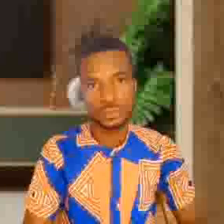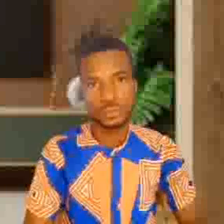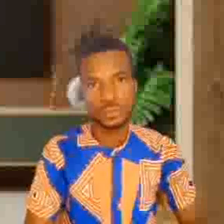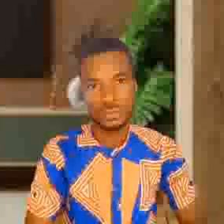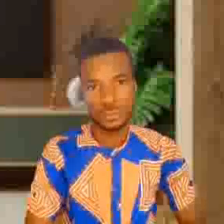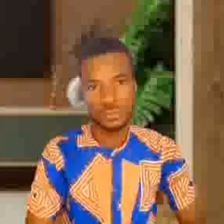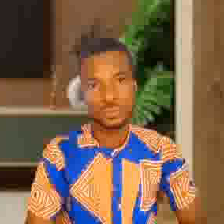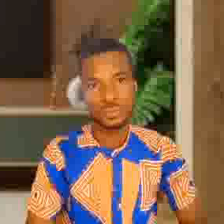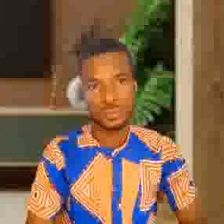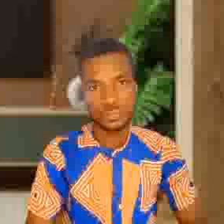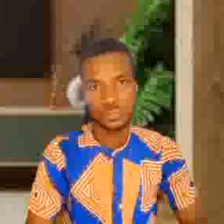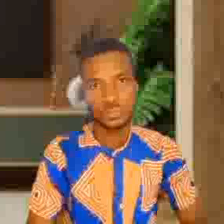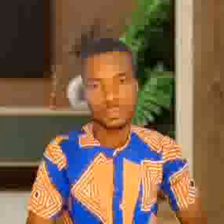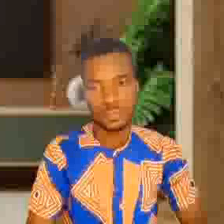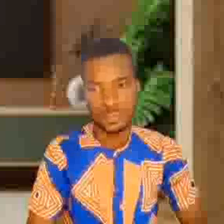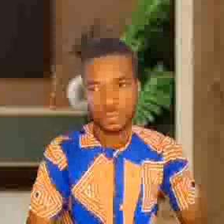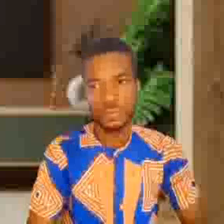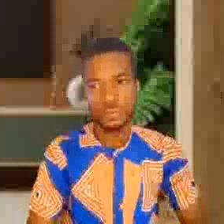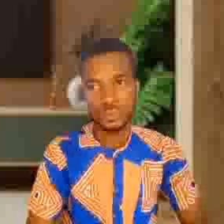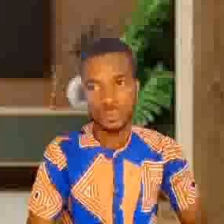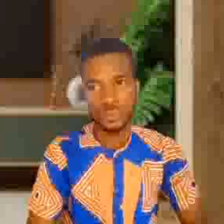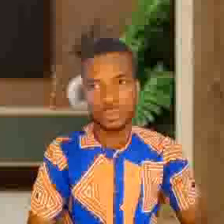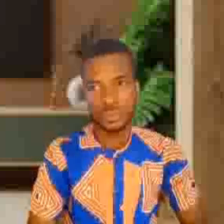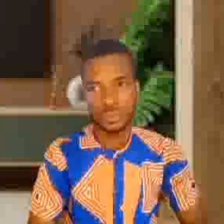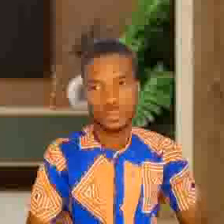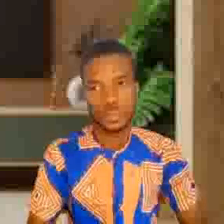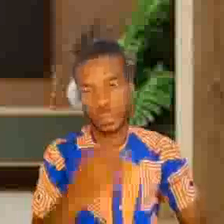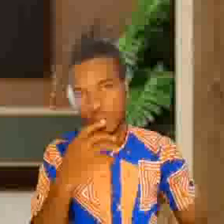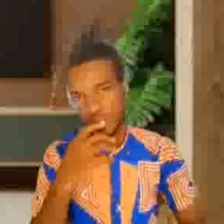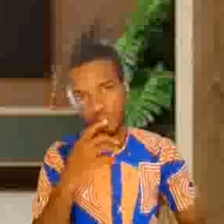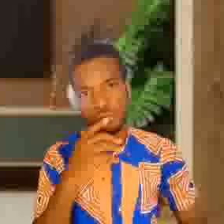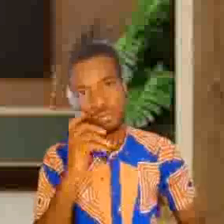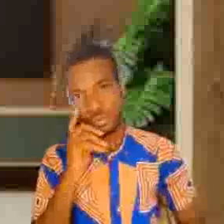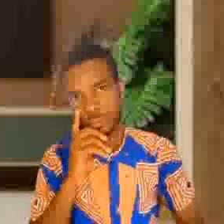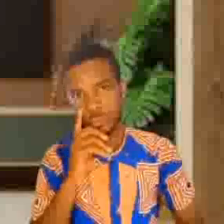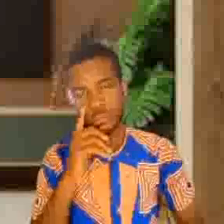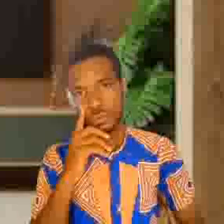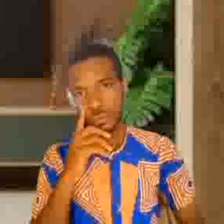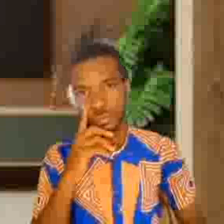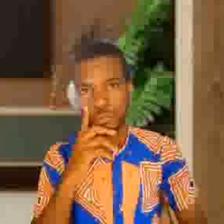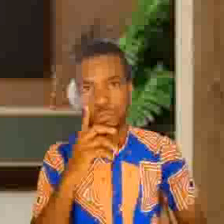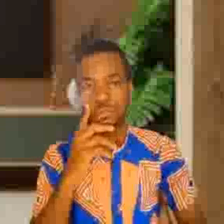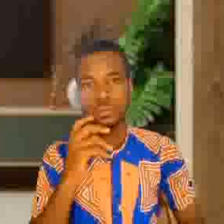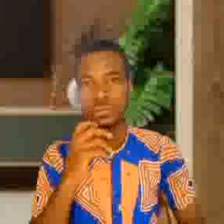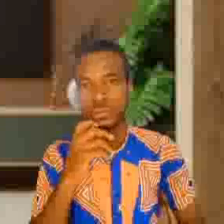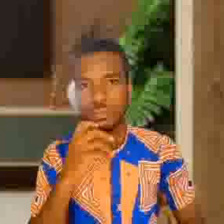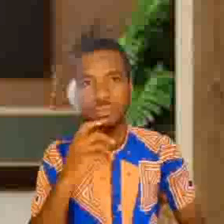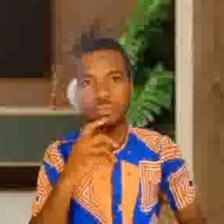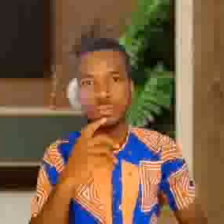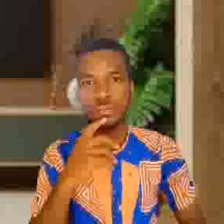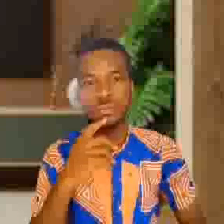Okay. Stay with me. Let's go on. Second scripture. 1 Kings chapter 17, beginning from verse 8.